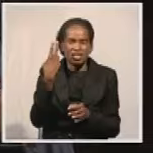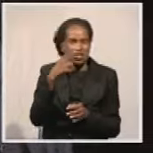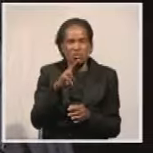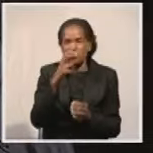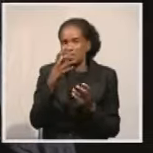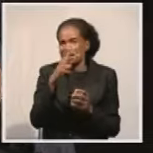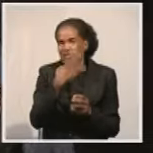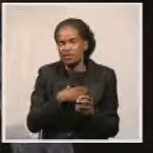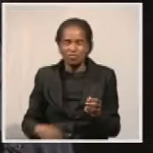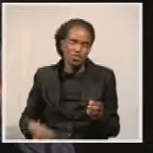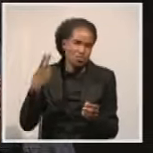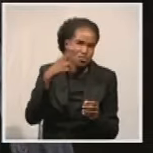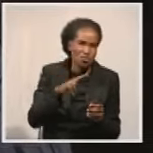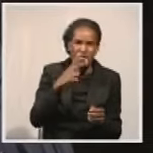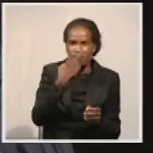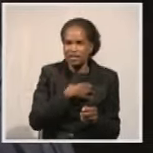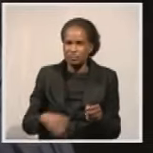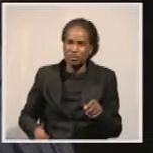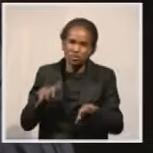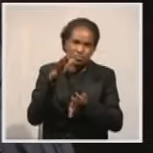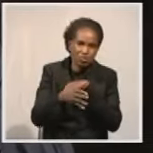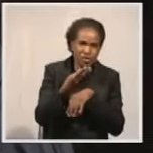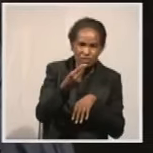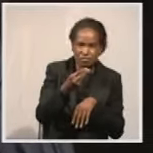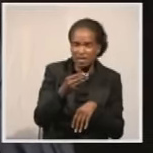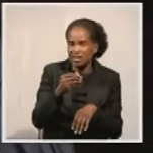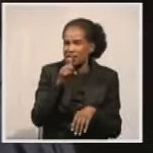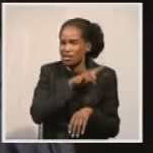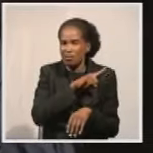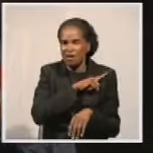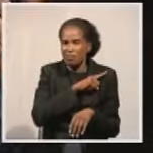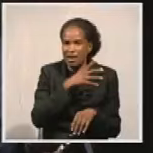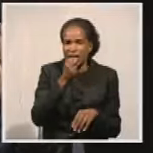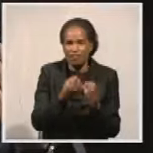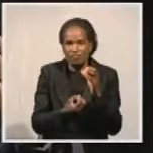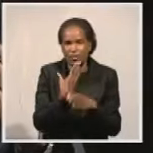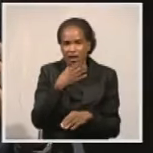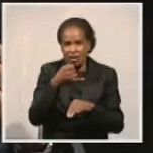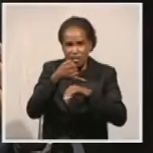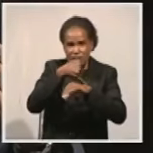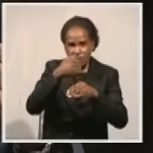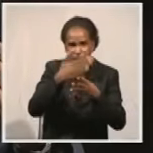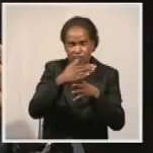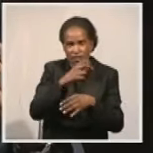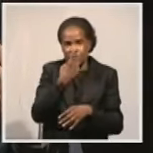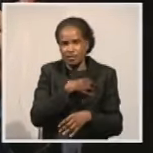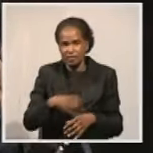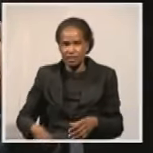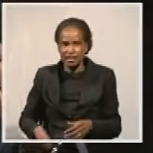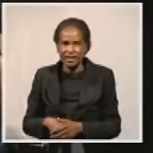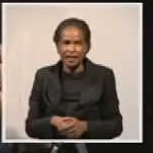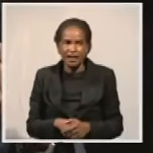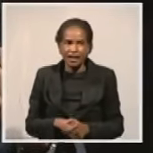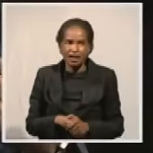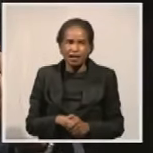vice president? What will he be doing? Wasting of state resources, etc., etc. If we look at it now, hindsight, in terms